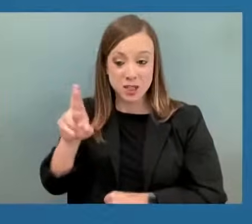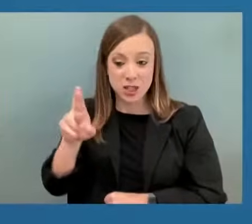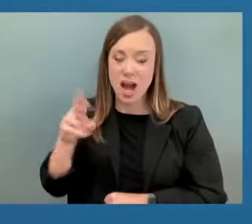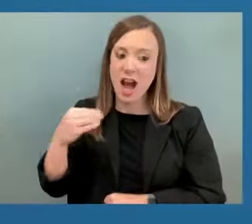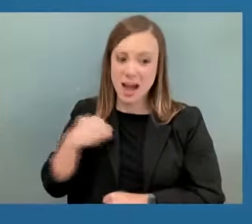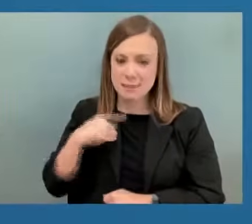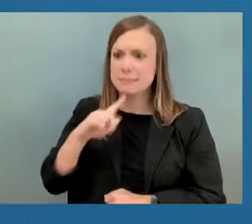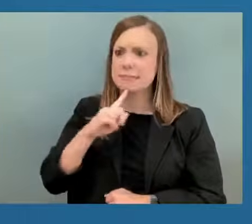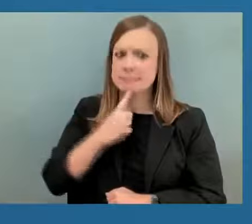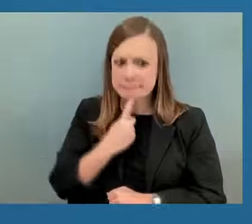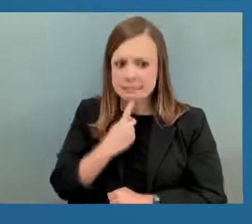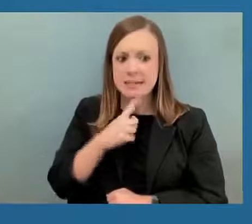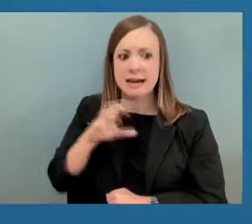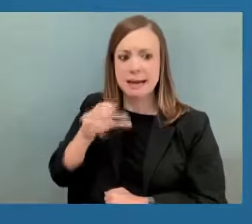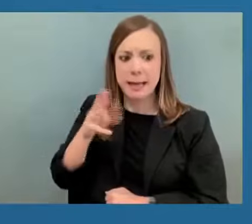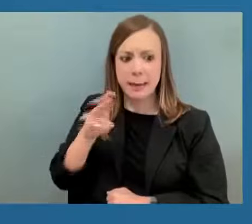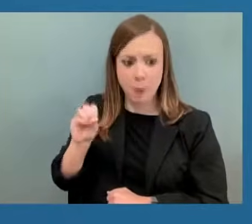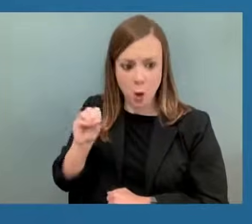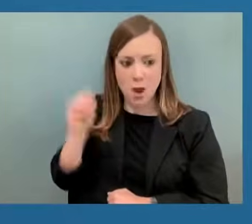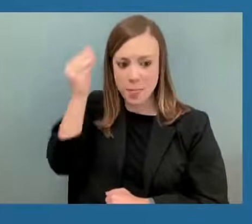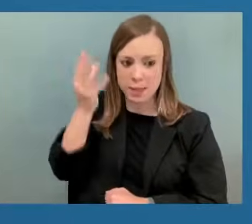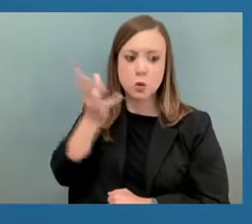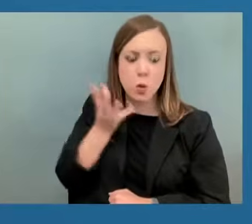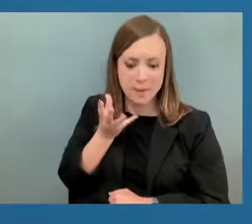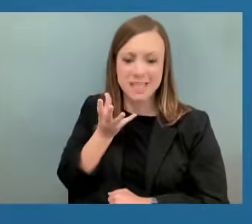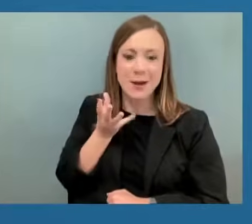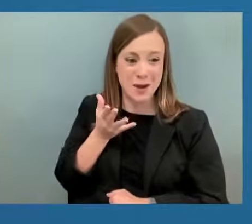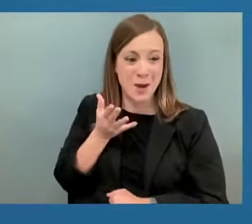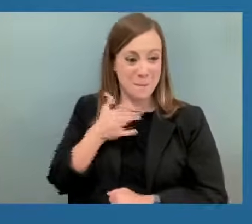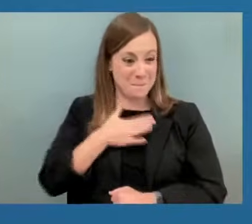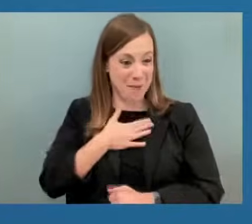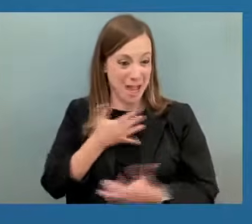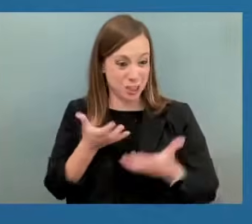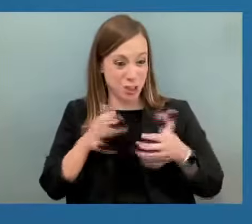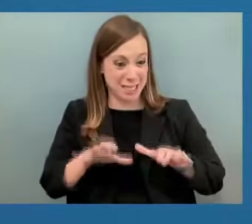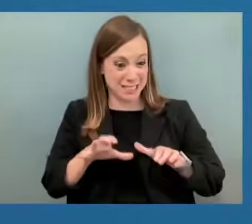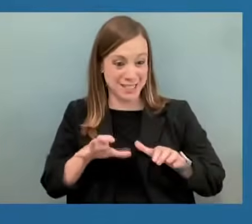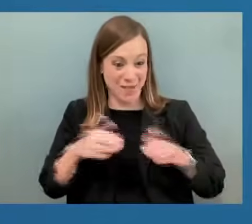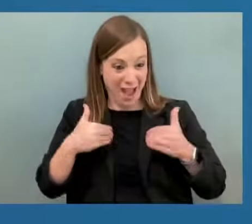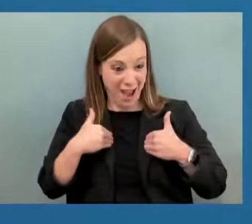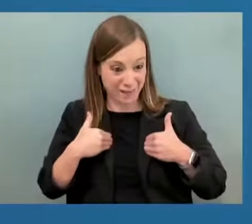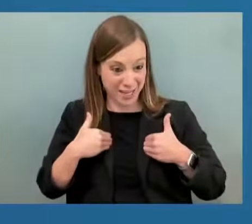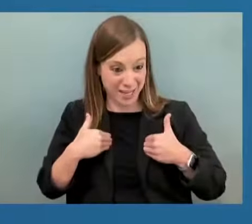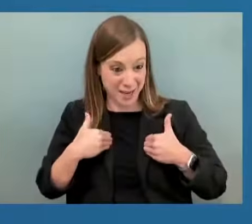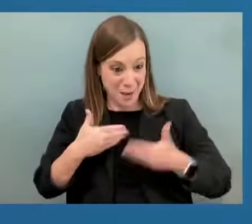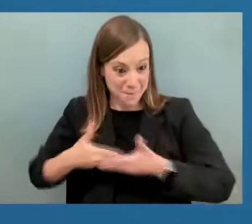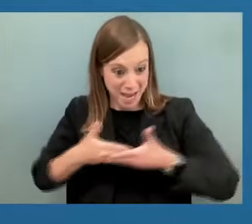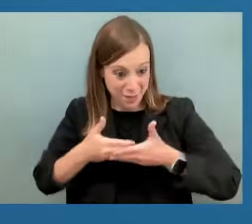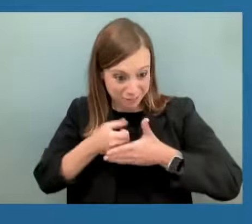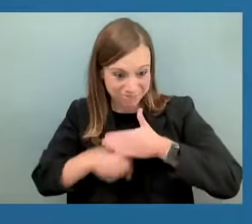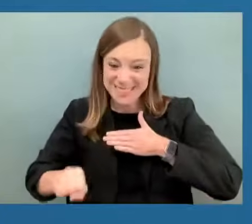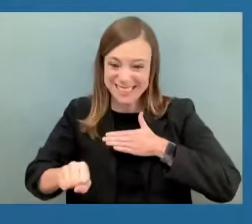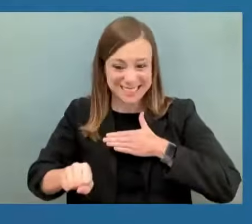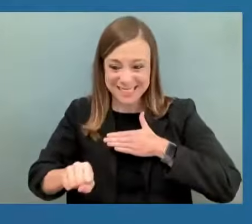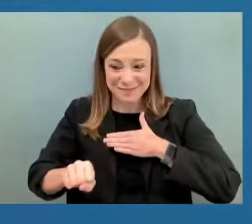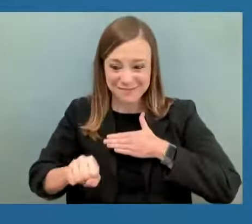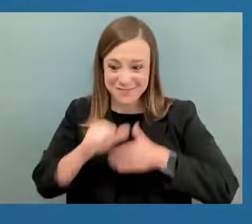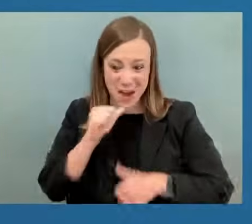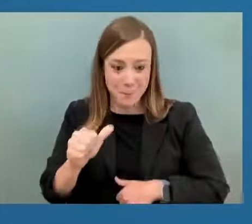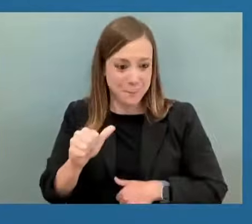did state that my chances of having another child was kind of slim to none, but here I am and expecting another one,